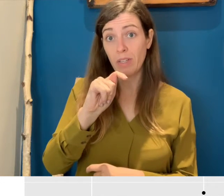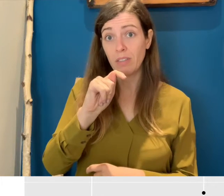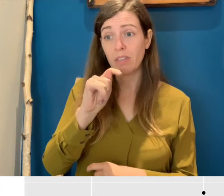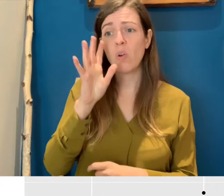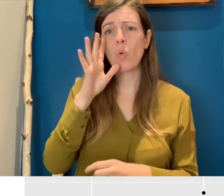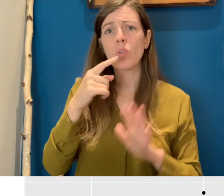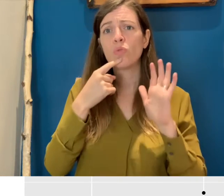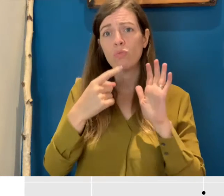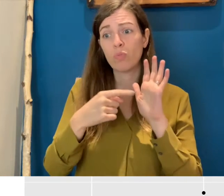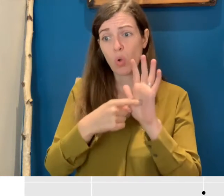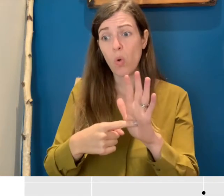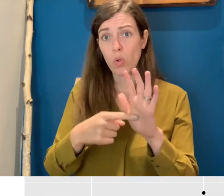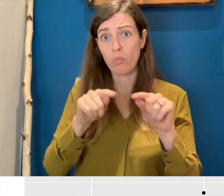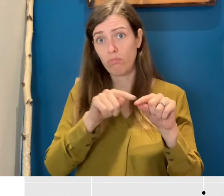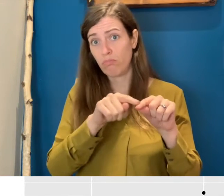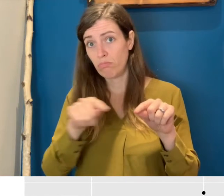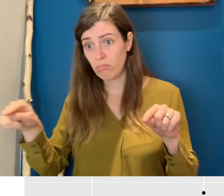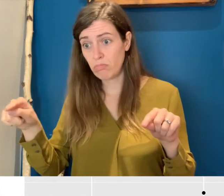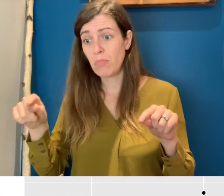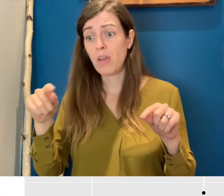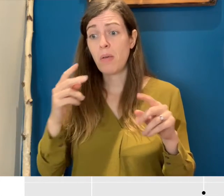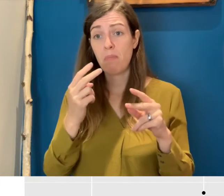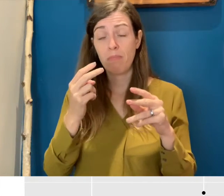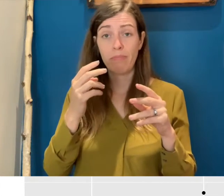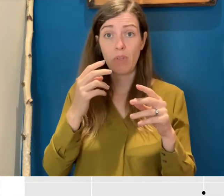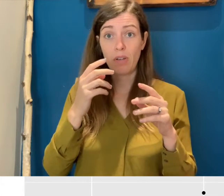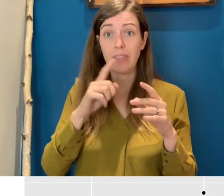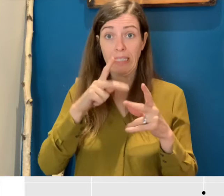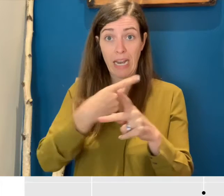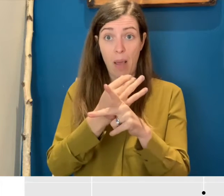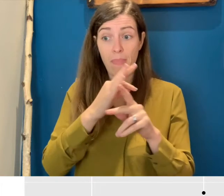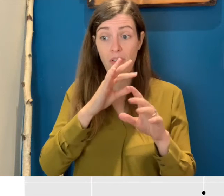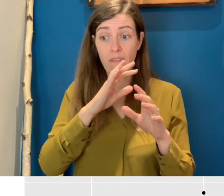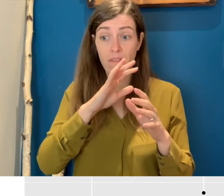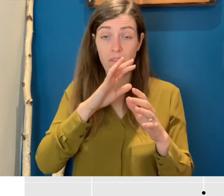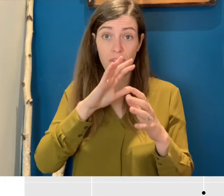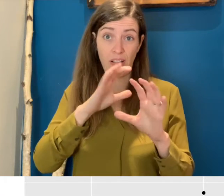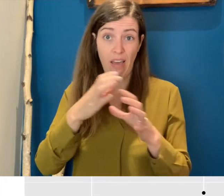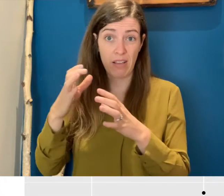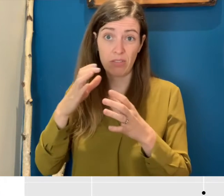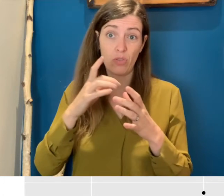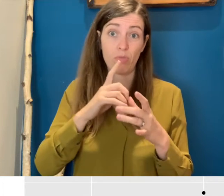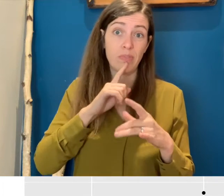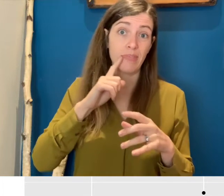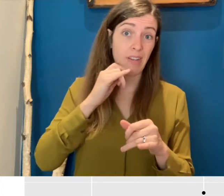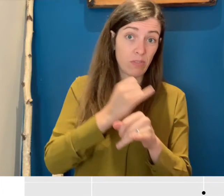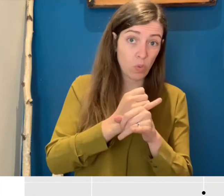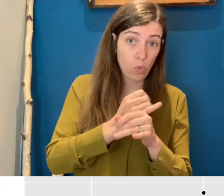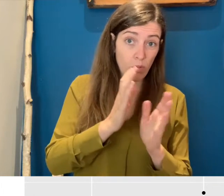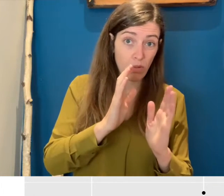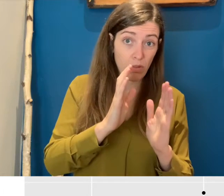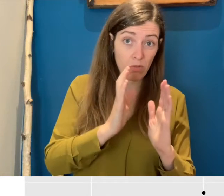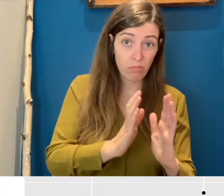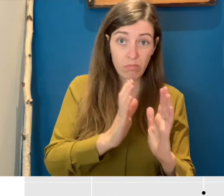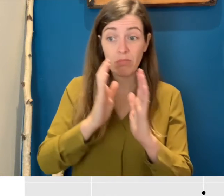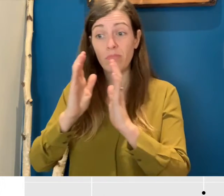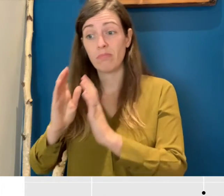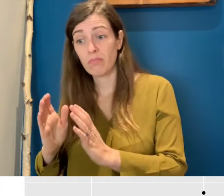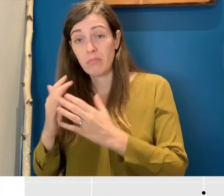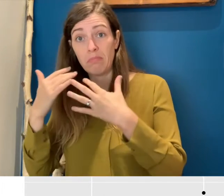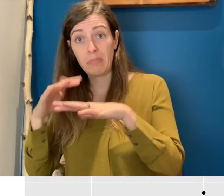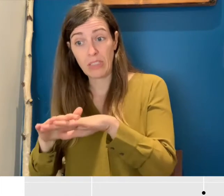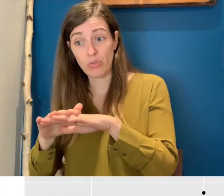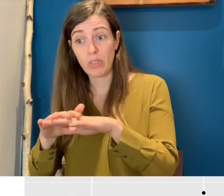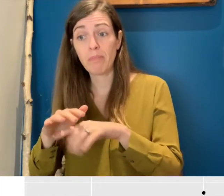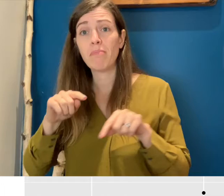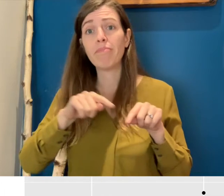plus geom_point. And that's going to show you that x-axis, you can see the type of school, so the deaf school